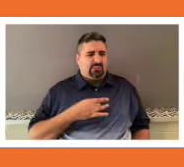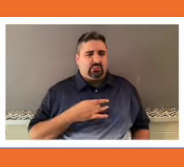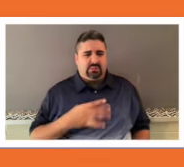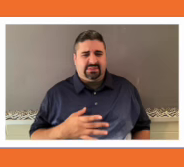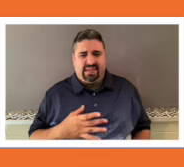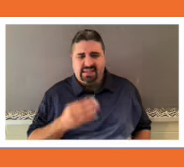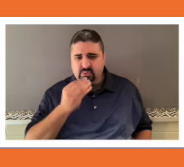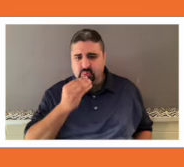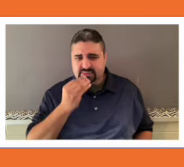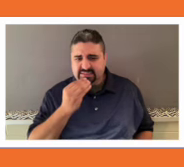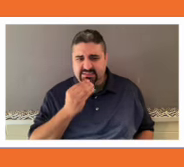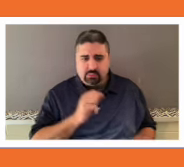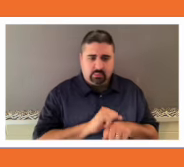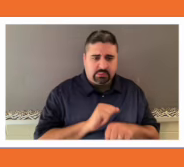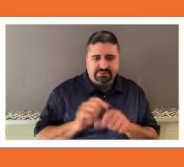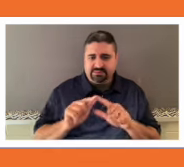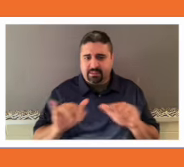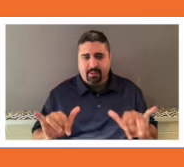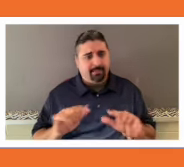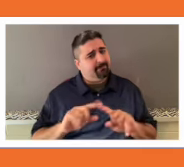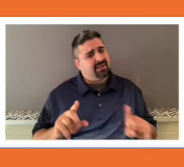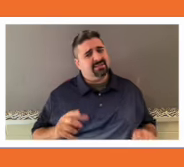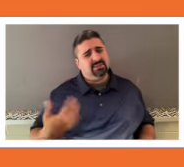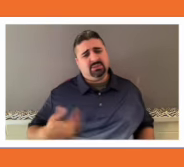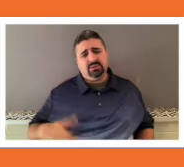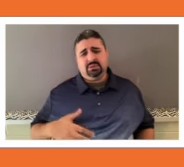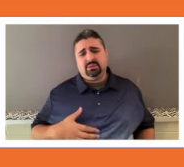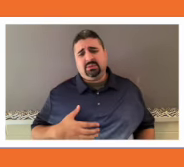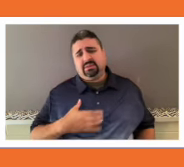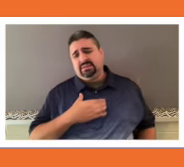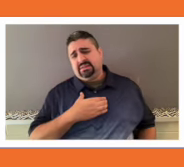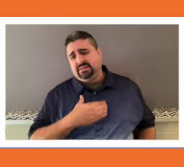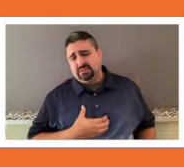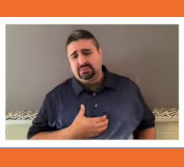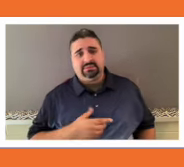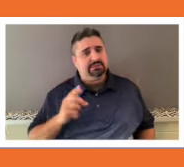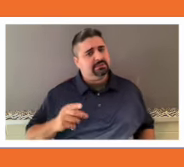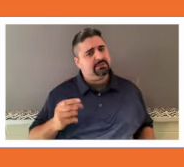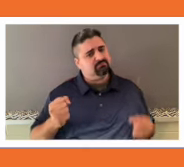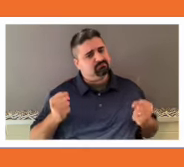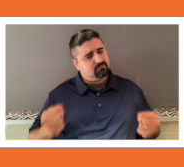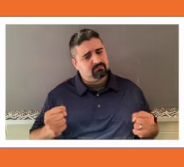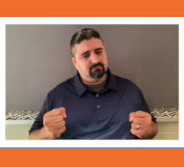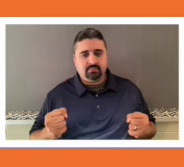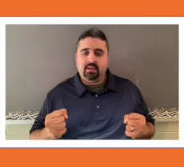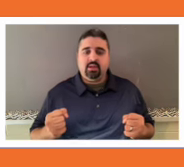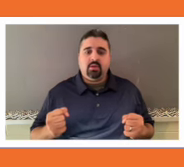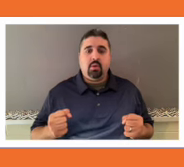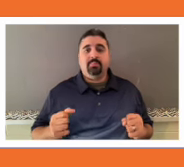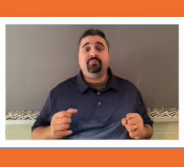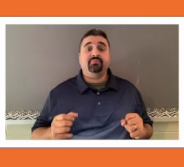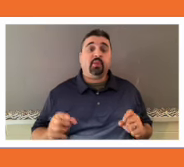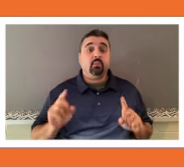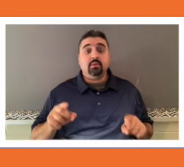girl. I hate to eat on the job, but I must keep up my strength. We sat in the